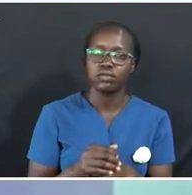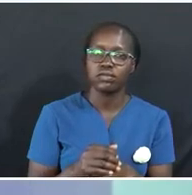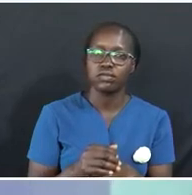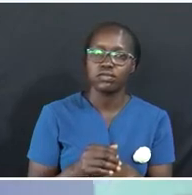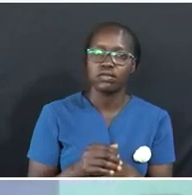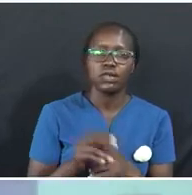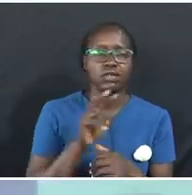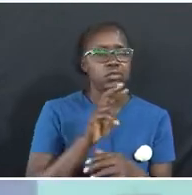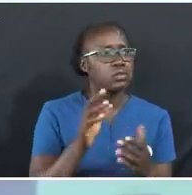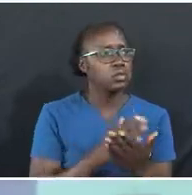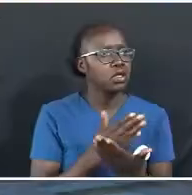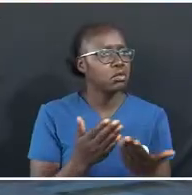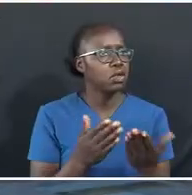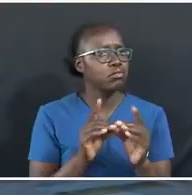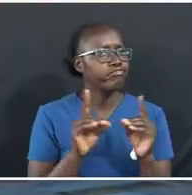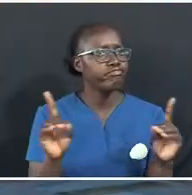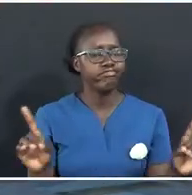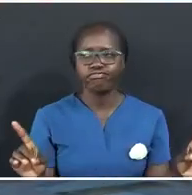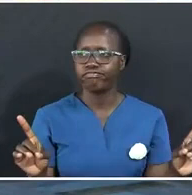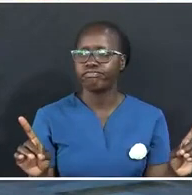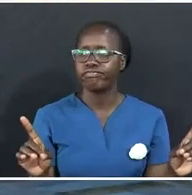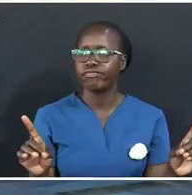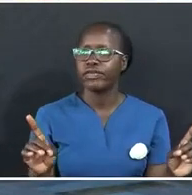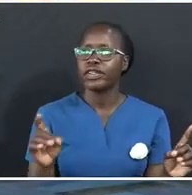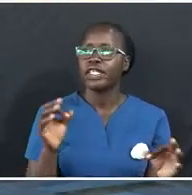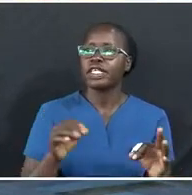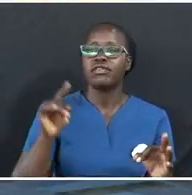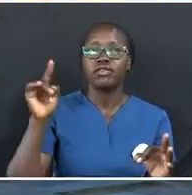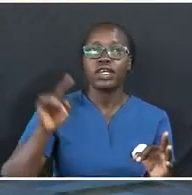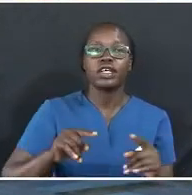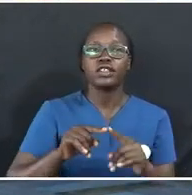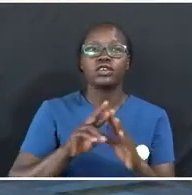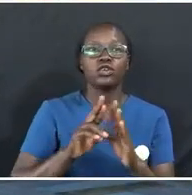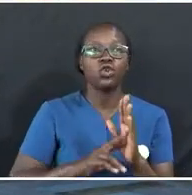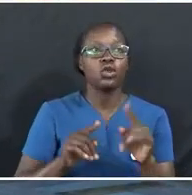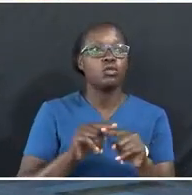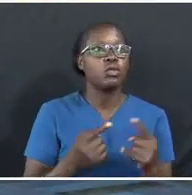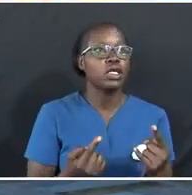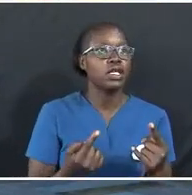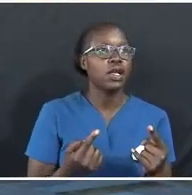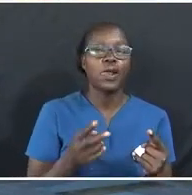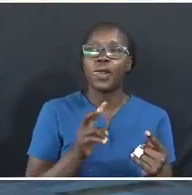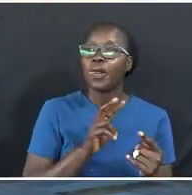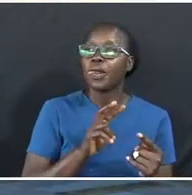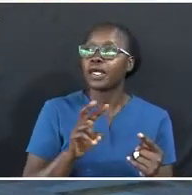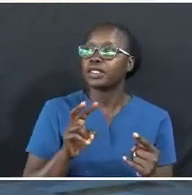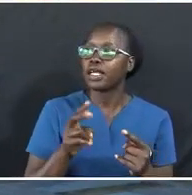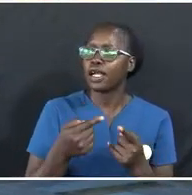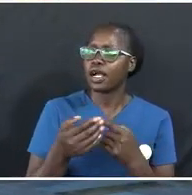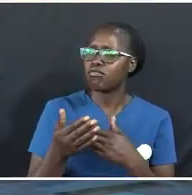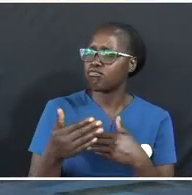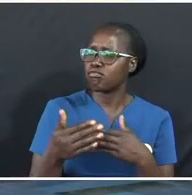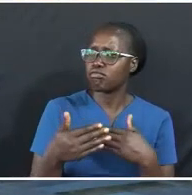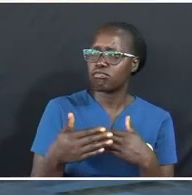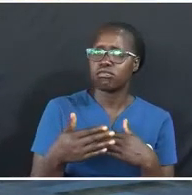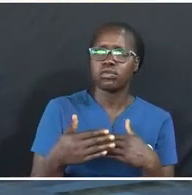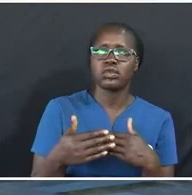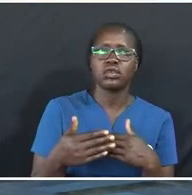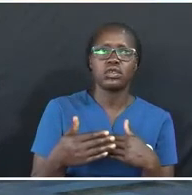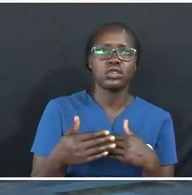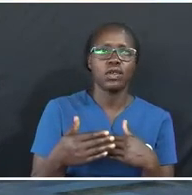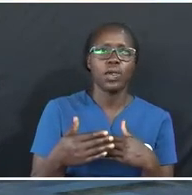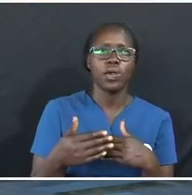of you at a distance. If I cannot break any rules here, I can still move closer